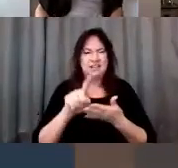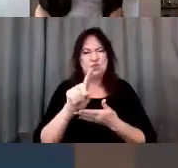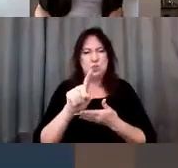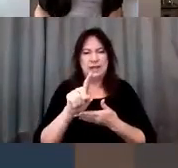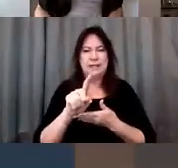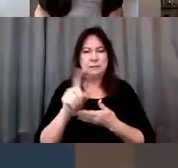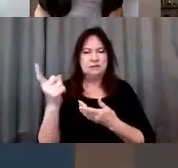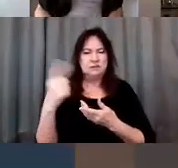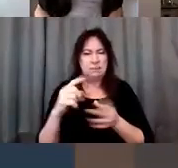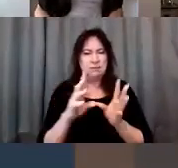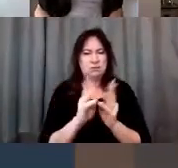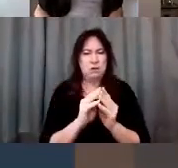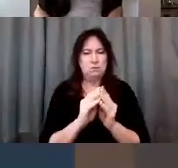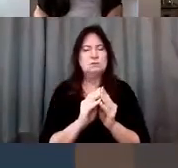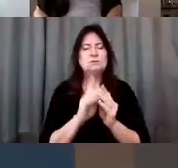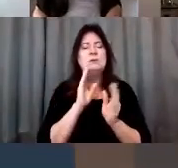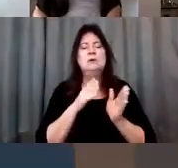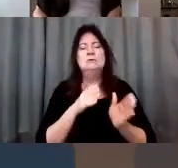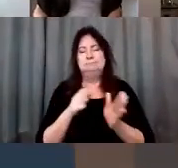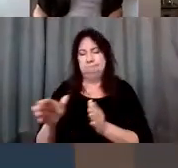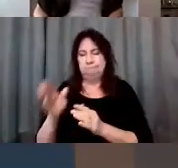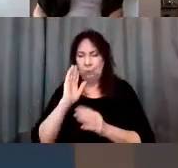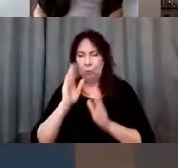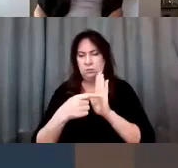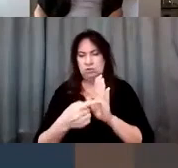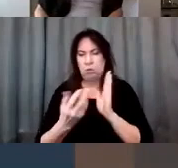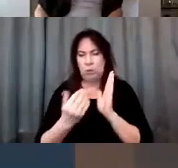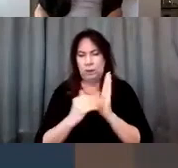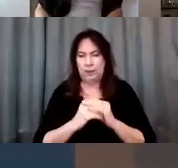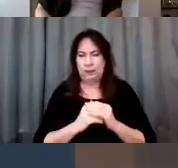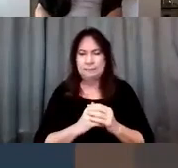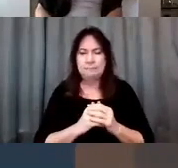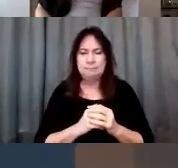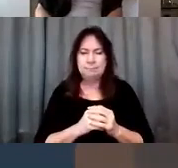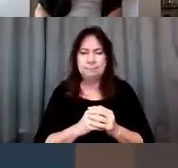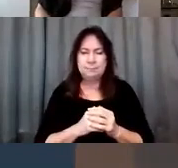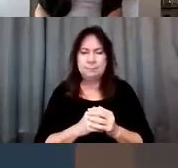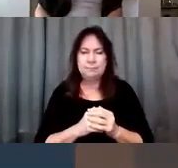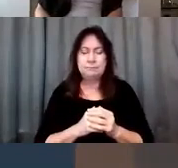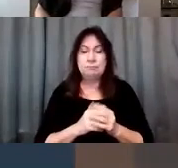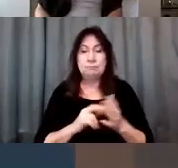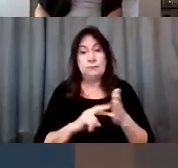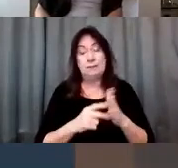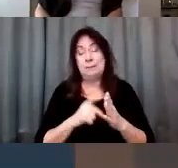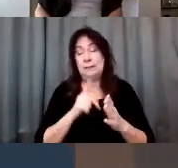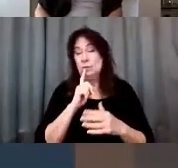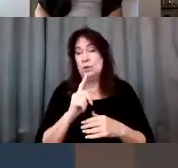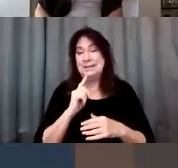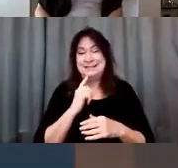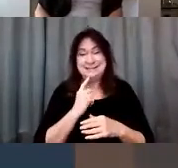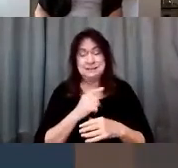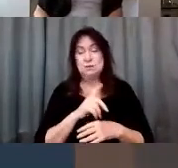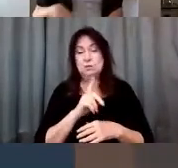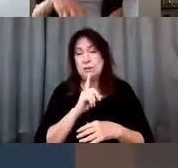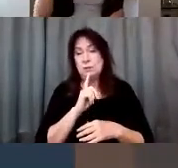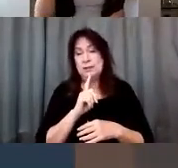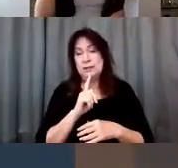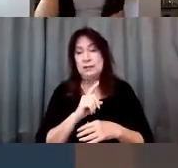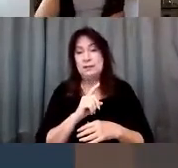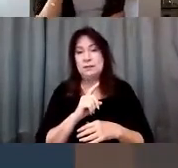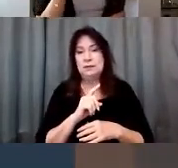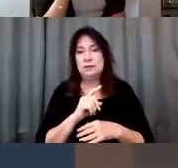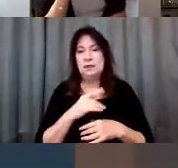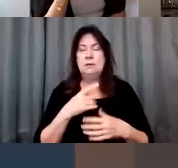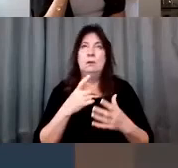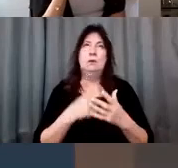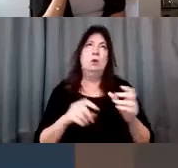through these motifs again. I mean this sincerely. If you are feeling like, well, what could